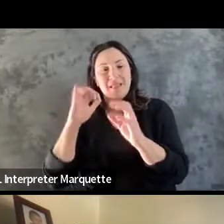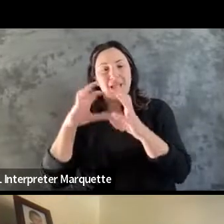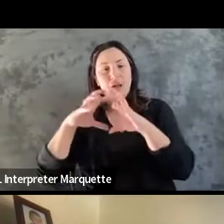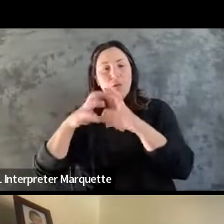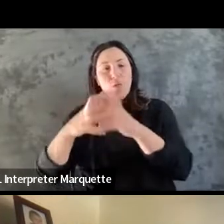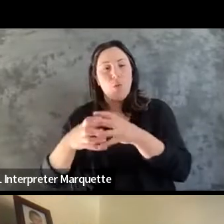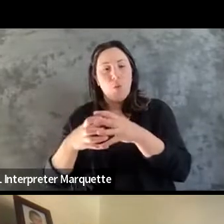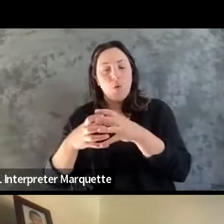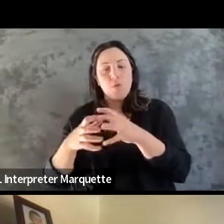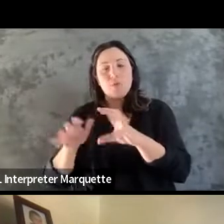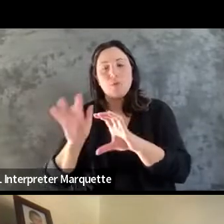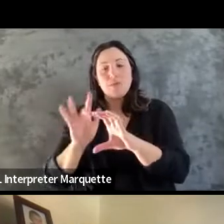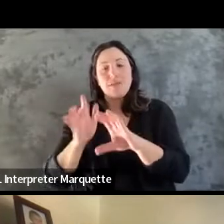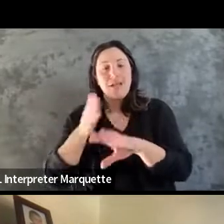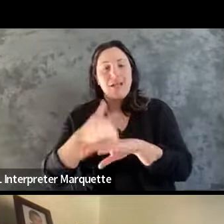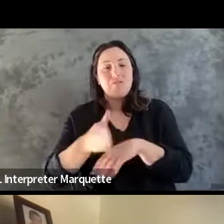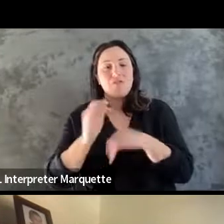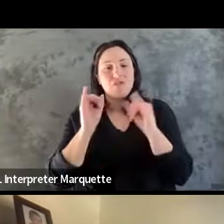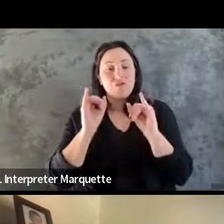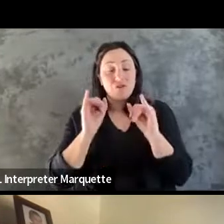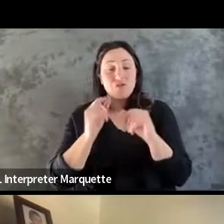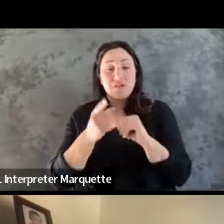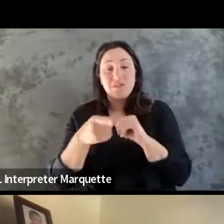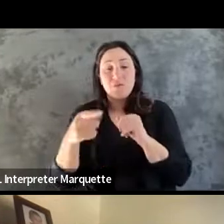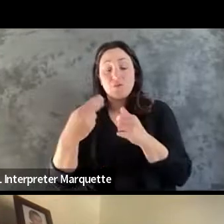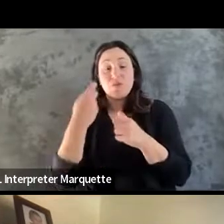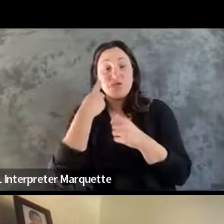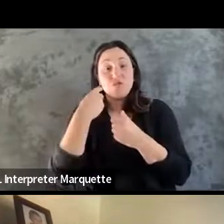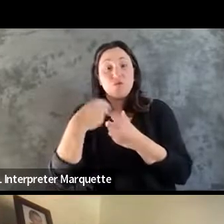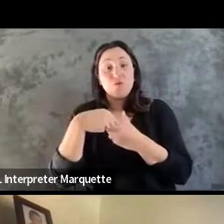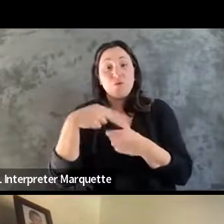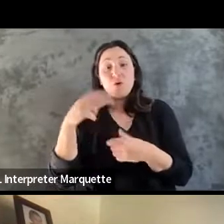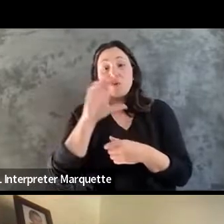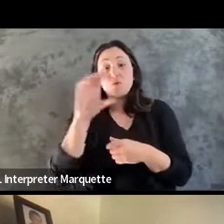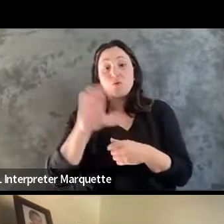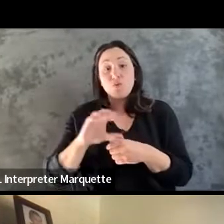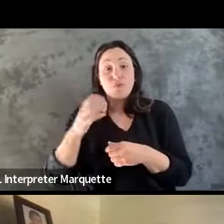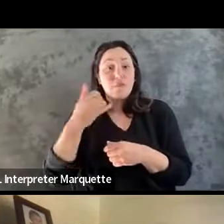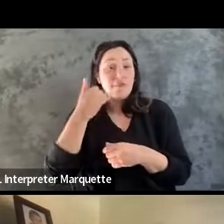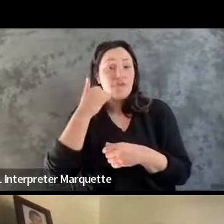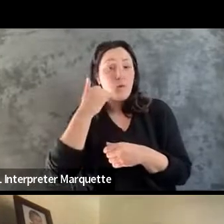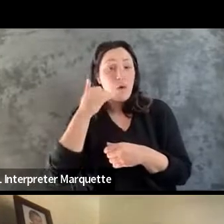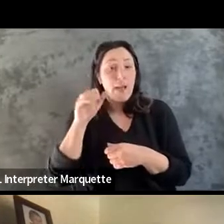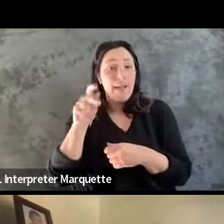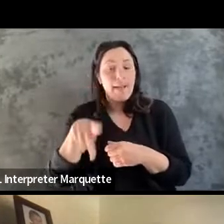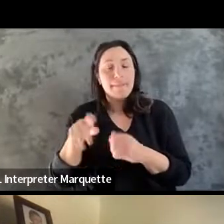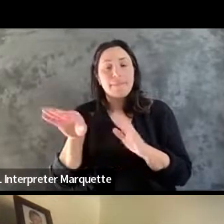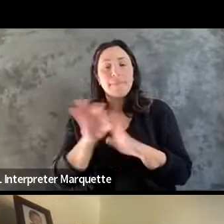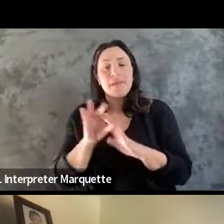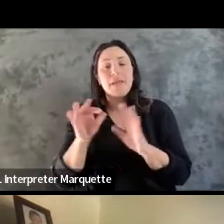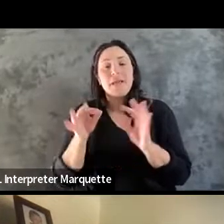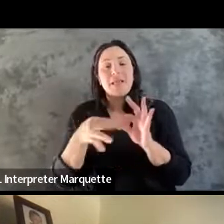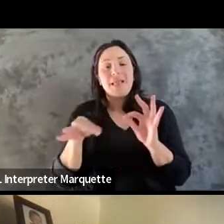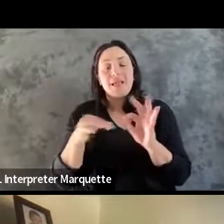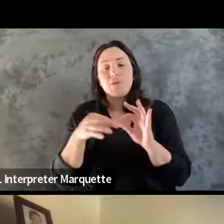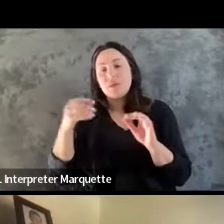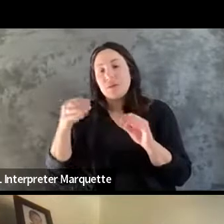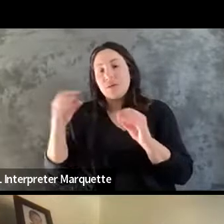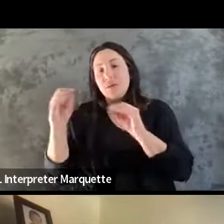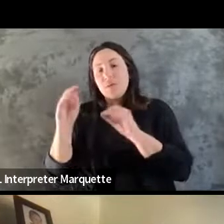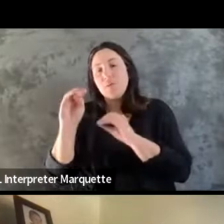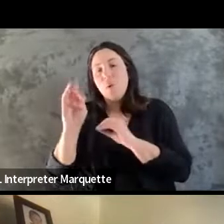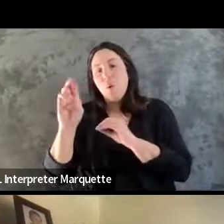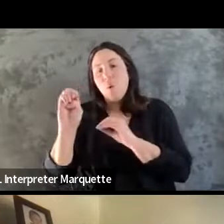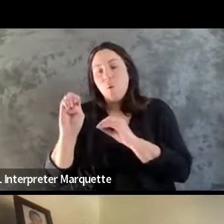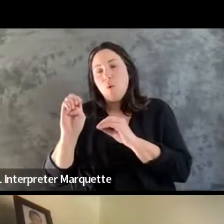right after these instructions. If you're joining us via the Zoom smartphone app, select your language by clicking More and then the 3